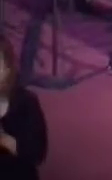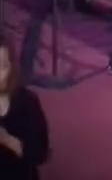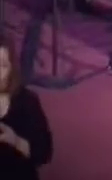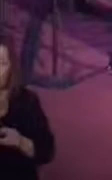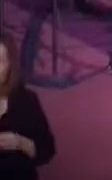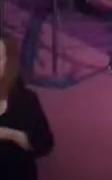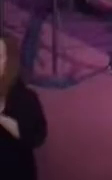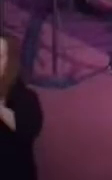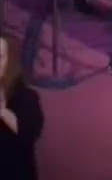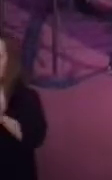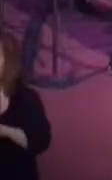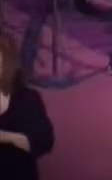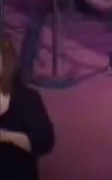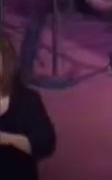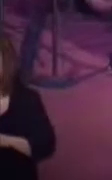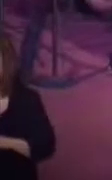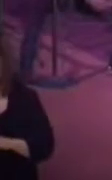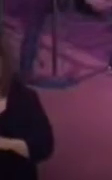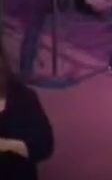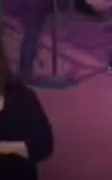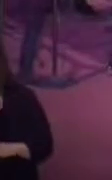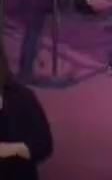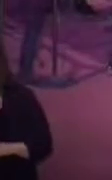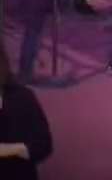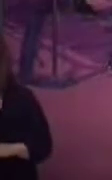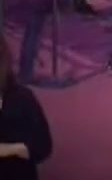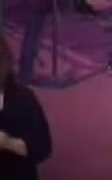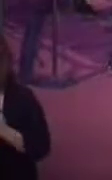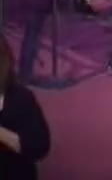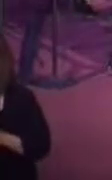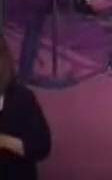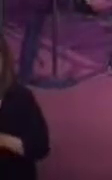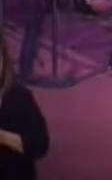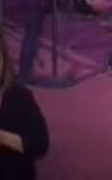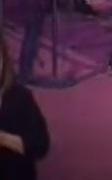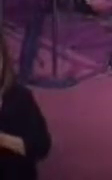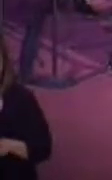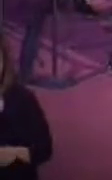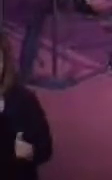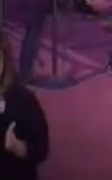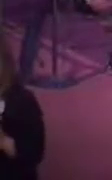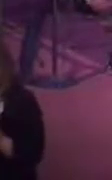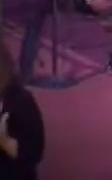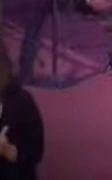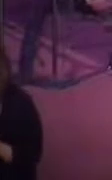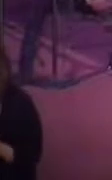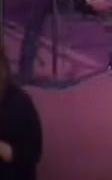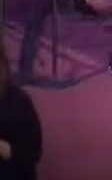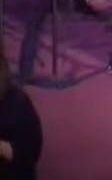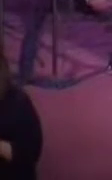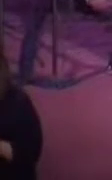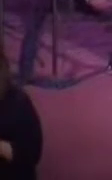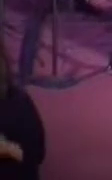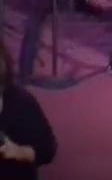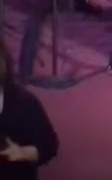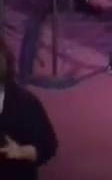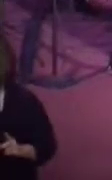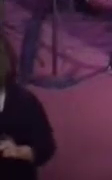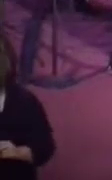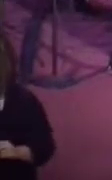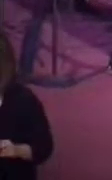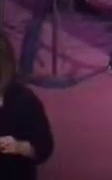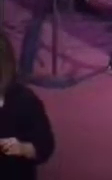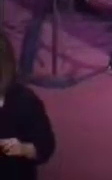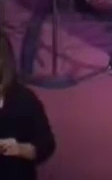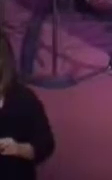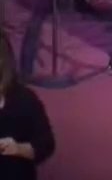upon any god or any man unless it's first by your name. They're scheming. They've got a trick. They've got a plot. And look at this King Darius.